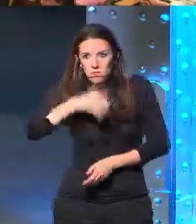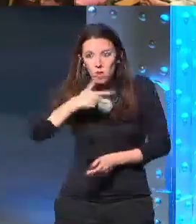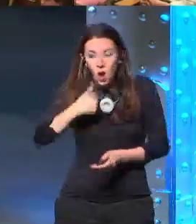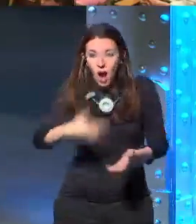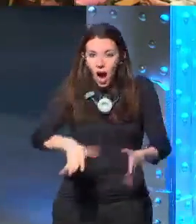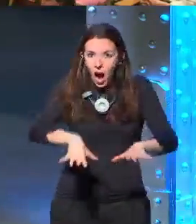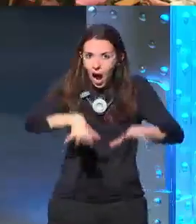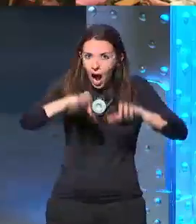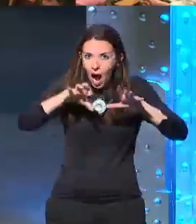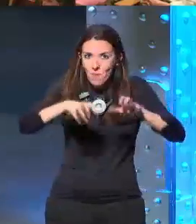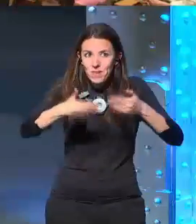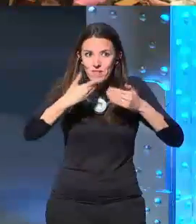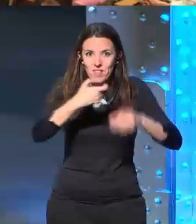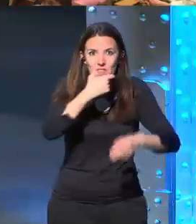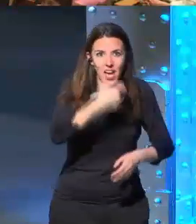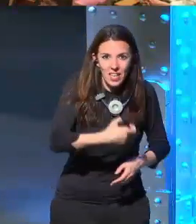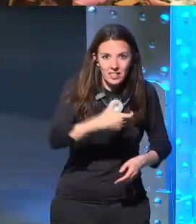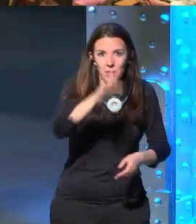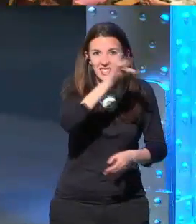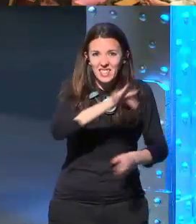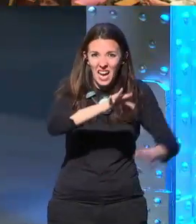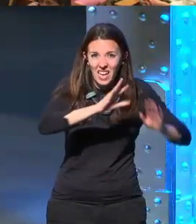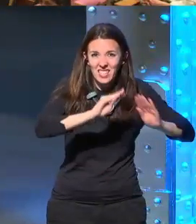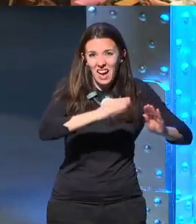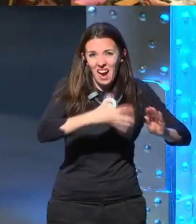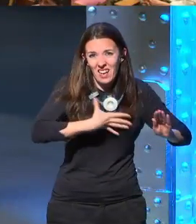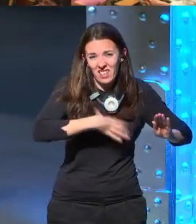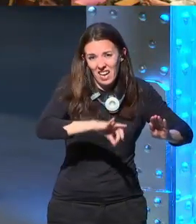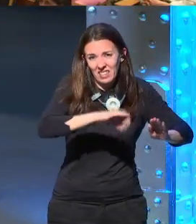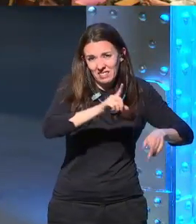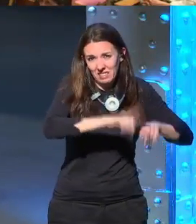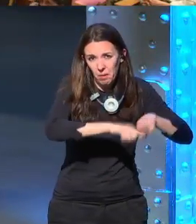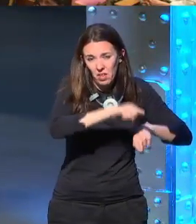absolutely extraordinary. I learned from Einstein and